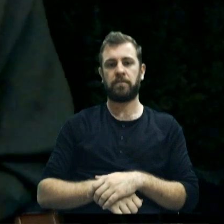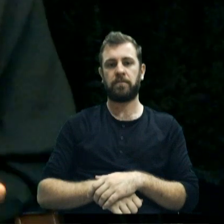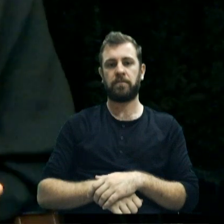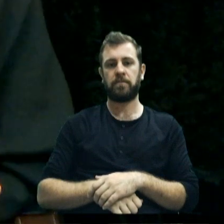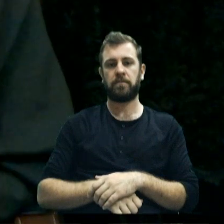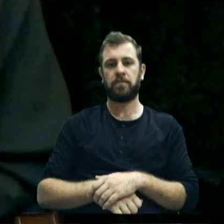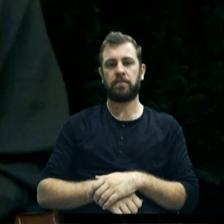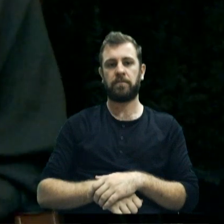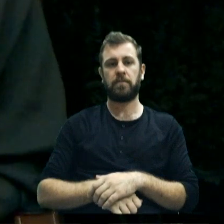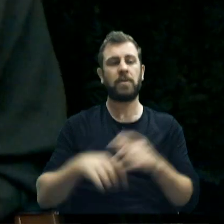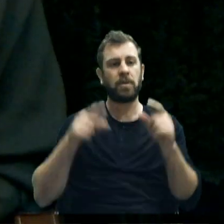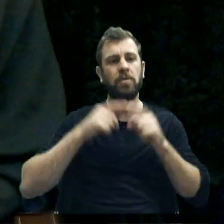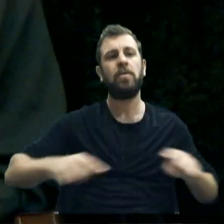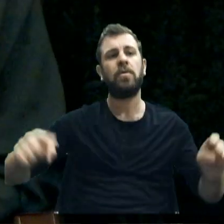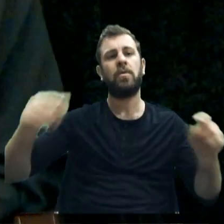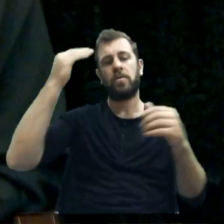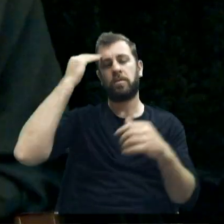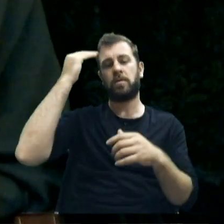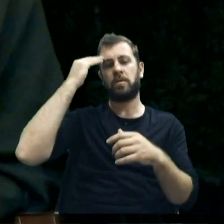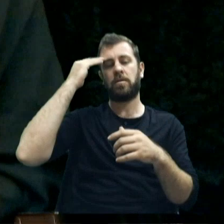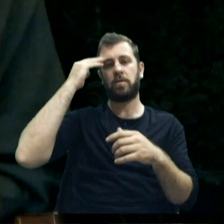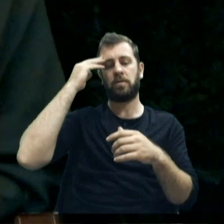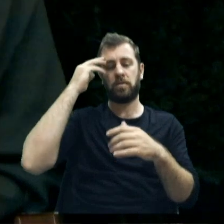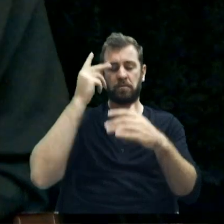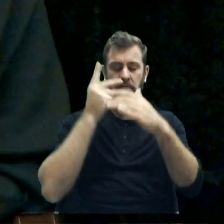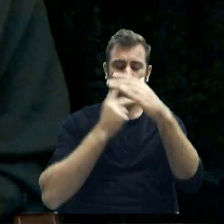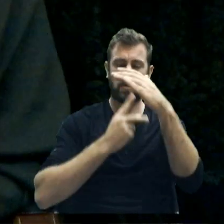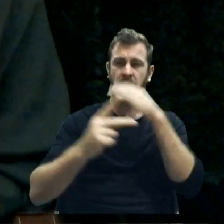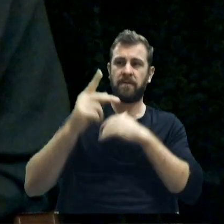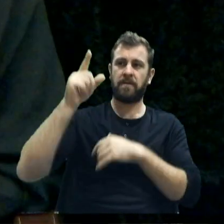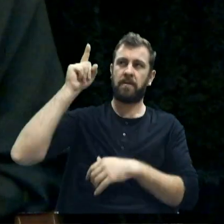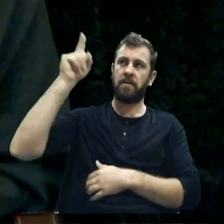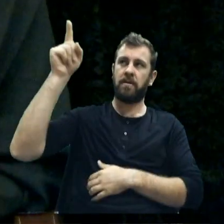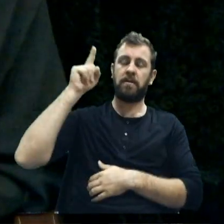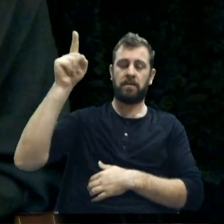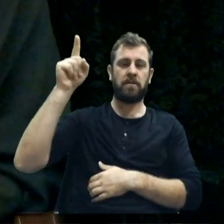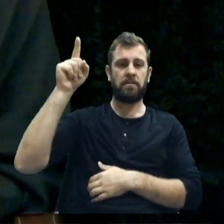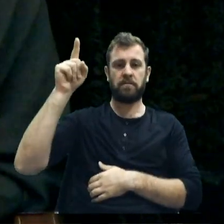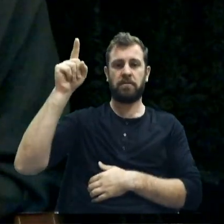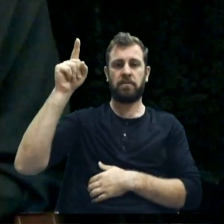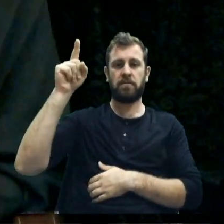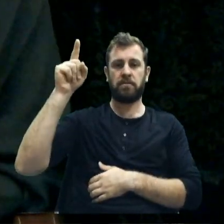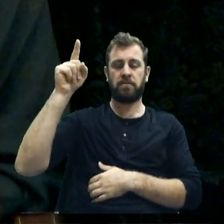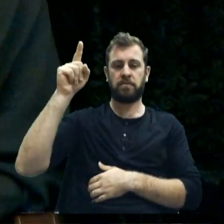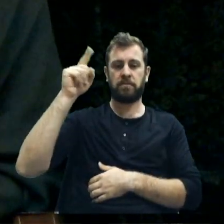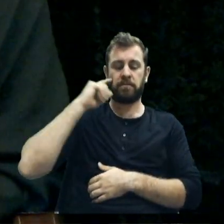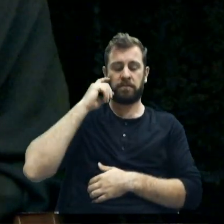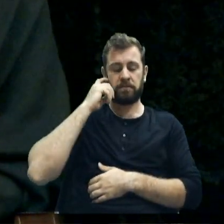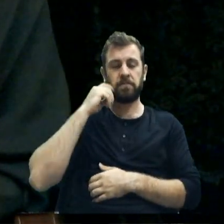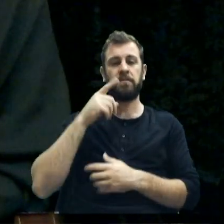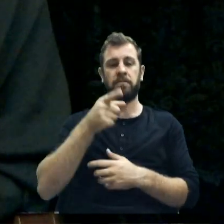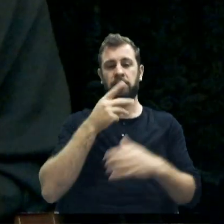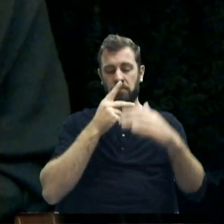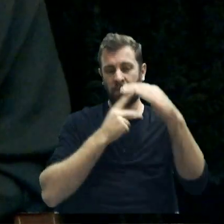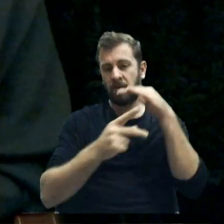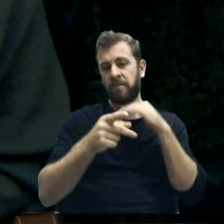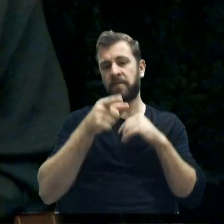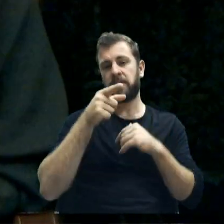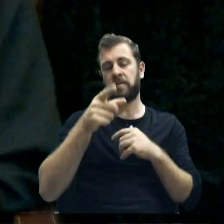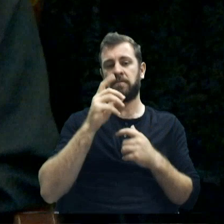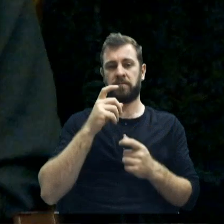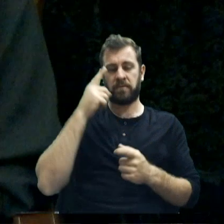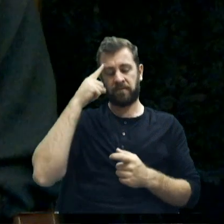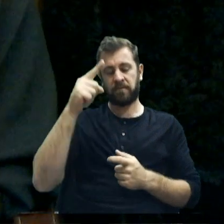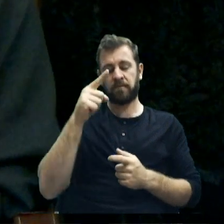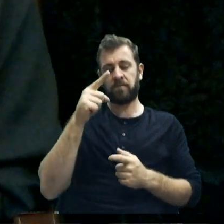As you know, the Prophet of Allah, of course, was part of the process of giving him ghusl. The Prophet of